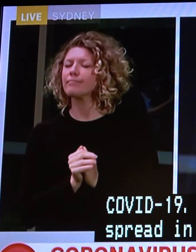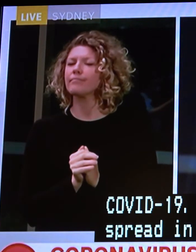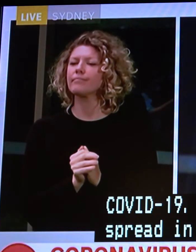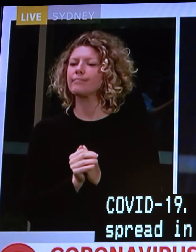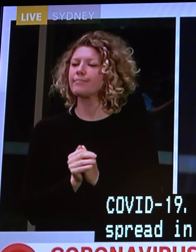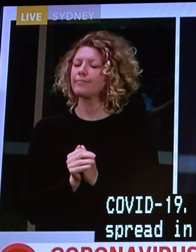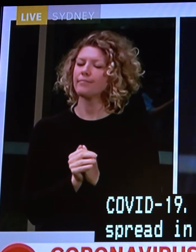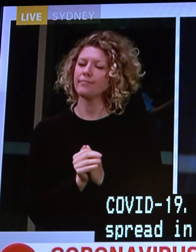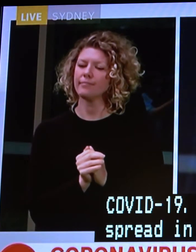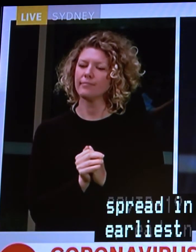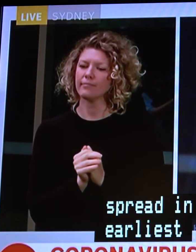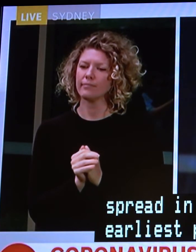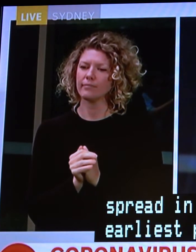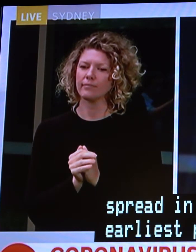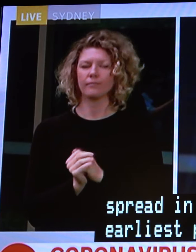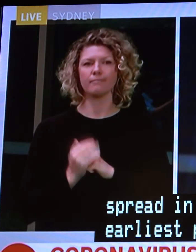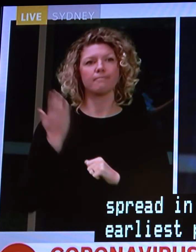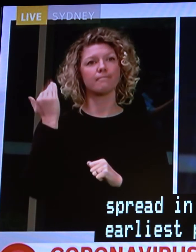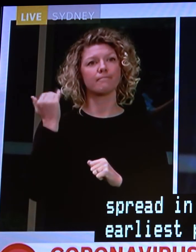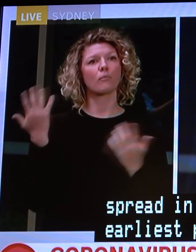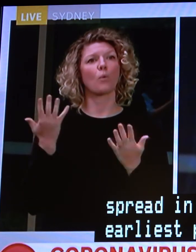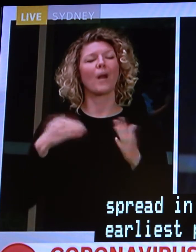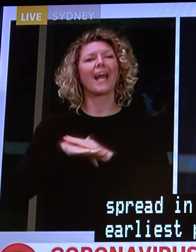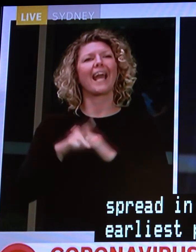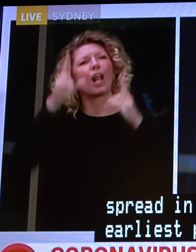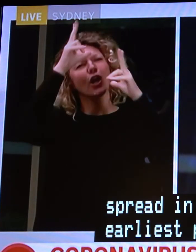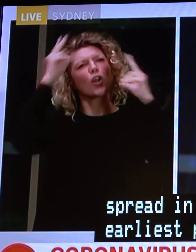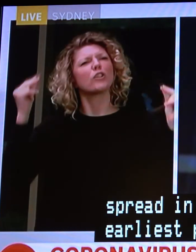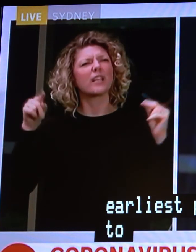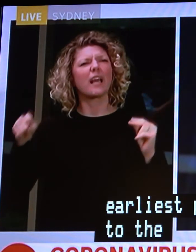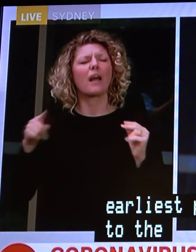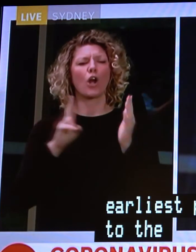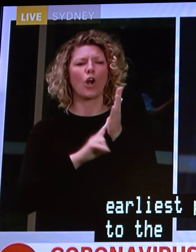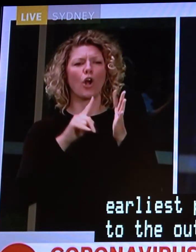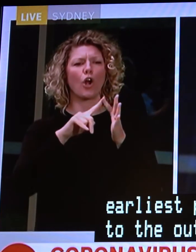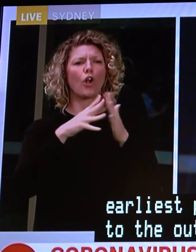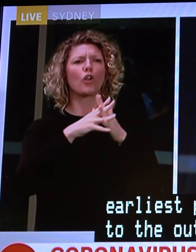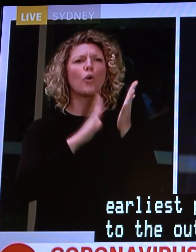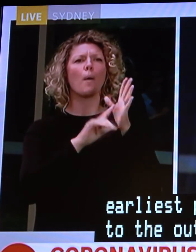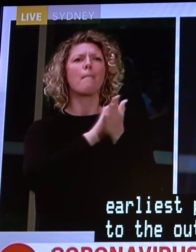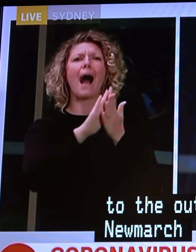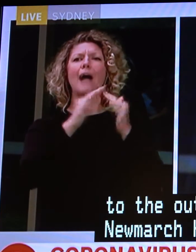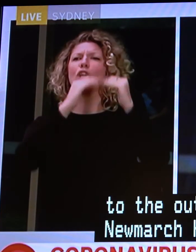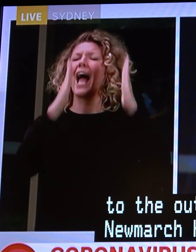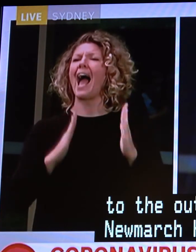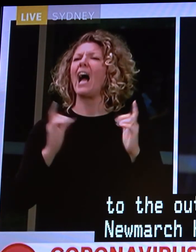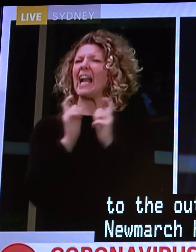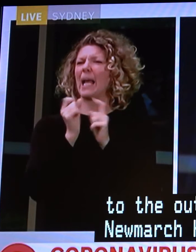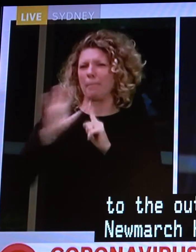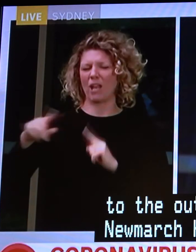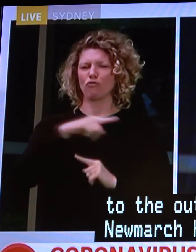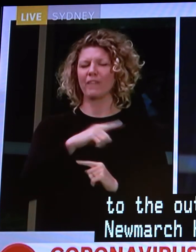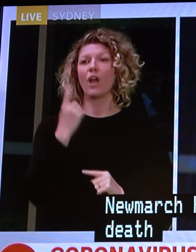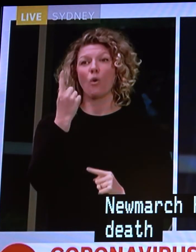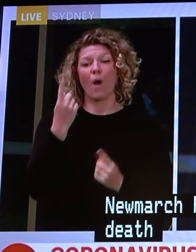to the outbreak at the Anglicare Newmark House, there has been one death related to COVID-19 in the past